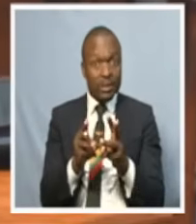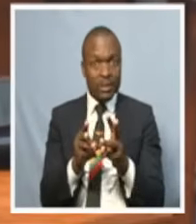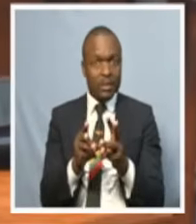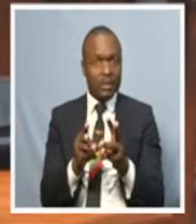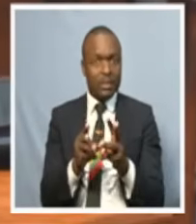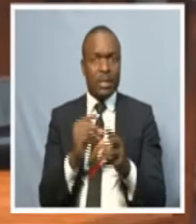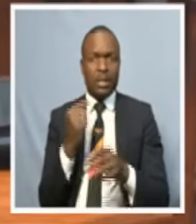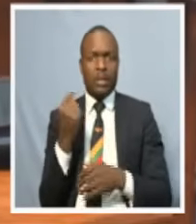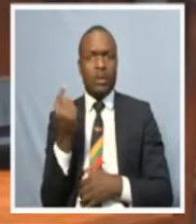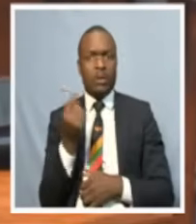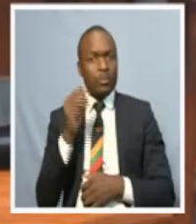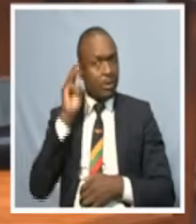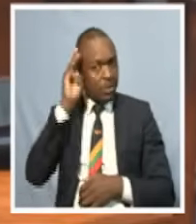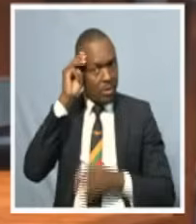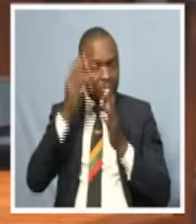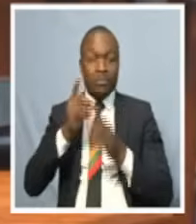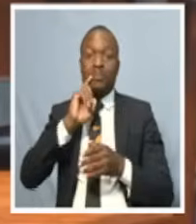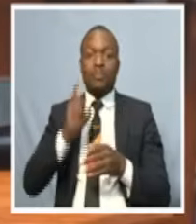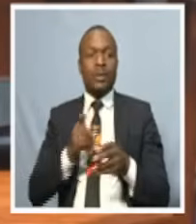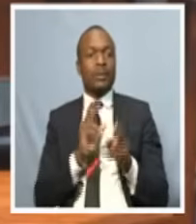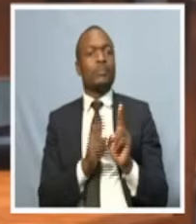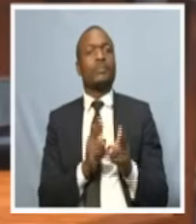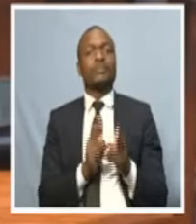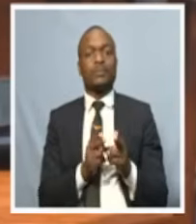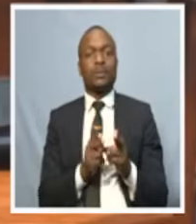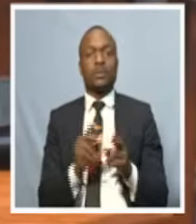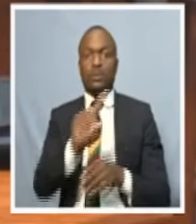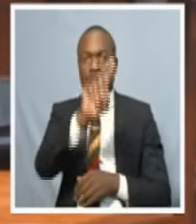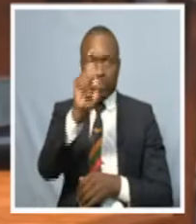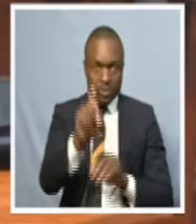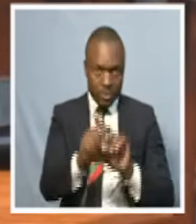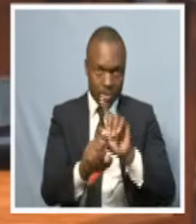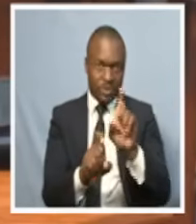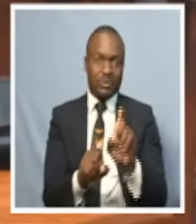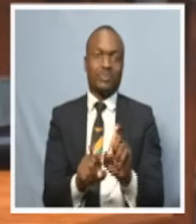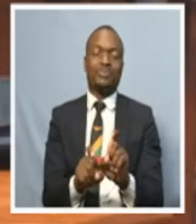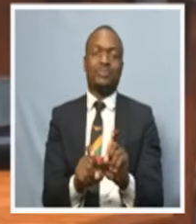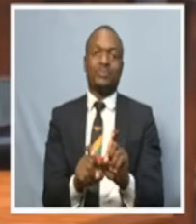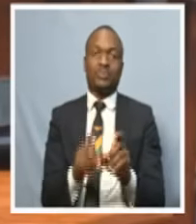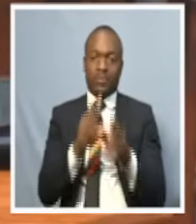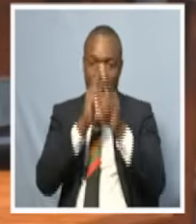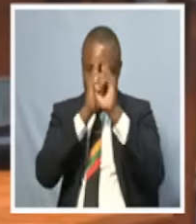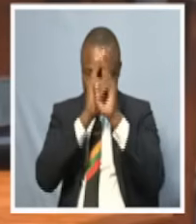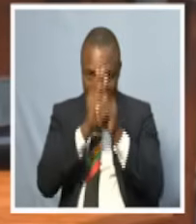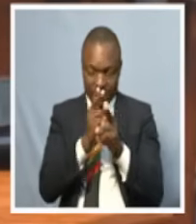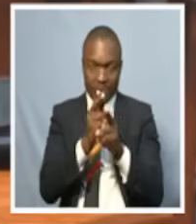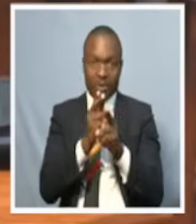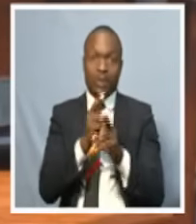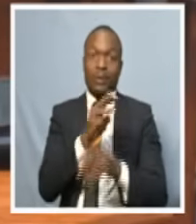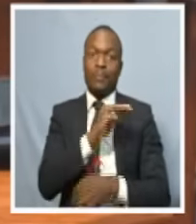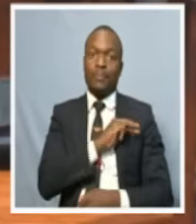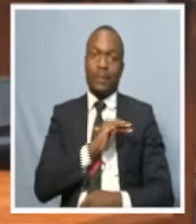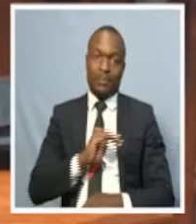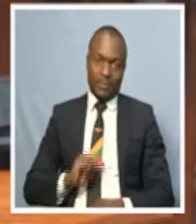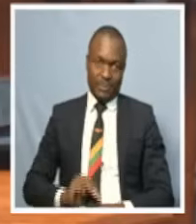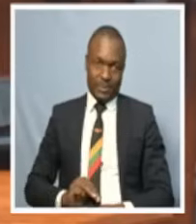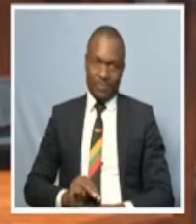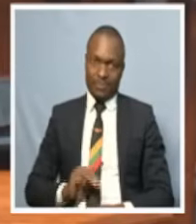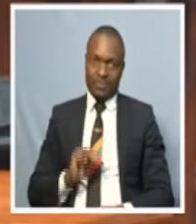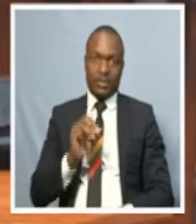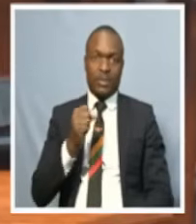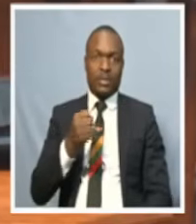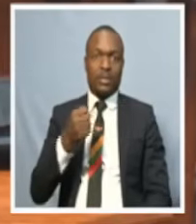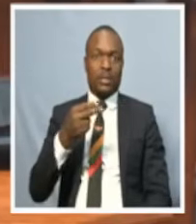it's only the Minister who is supposed to respond to the questions. The Honorable Member for Shiwangandu, you